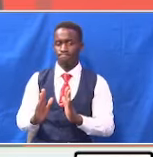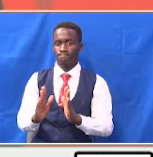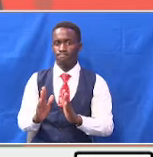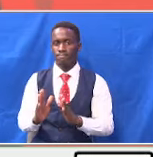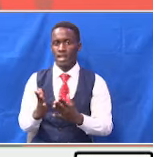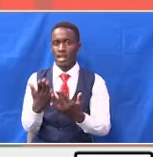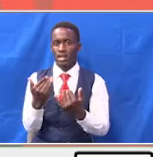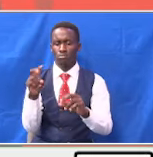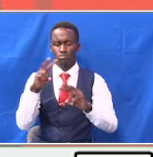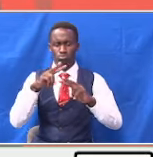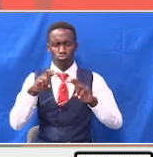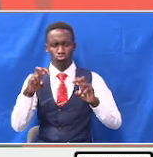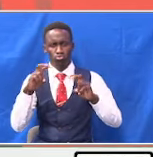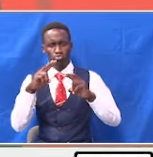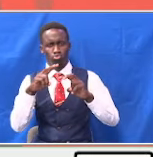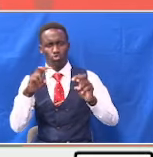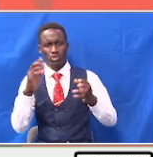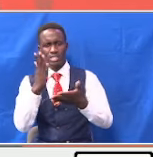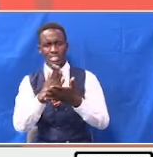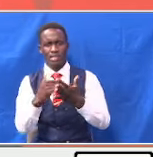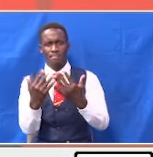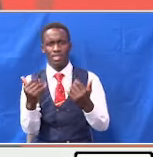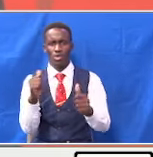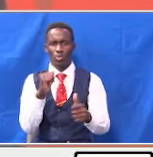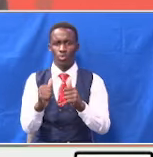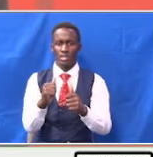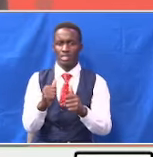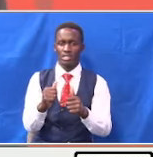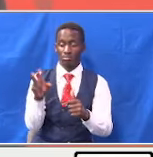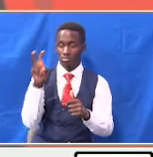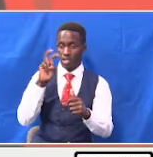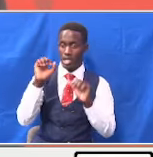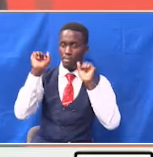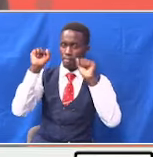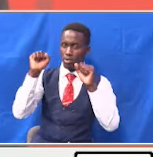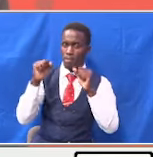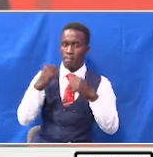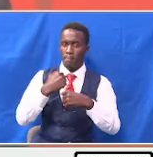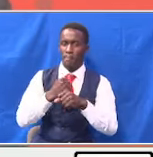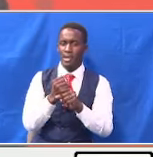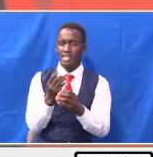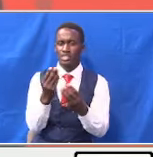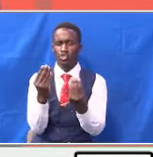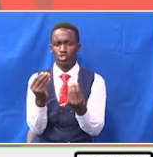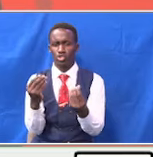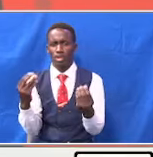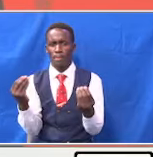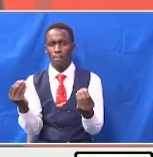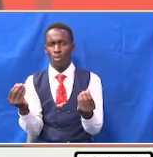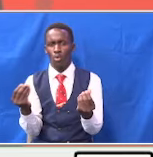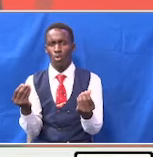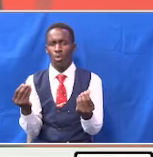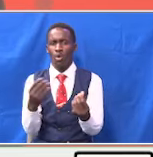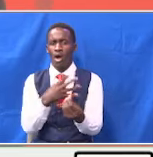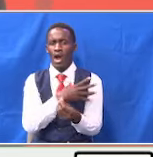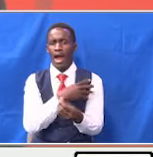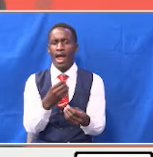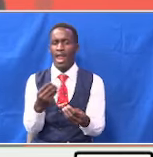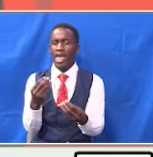is looking for something that is tangible. Making this simple and easy